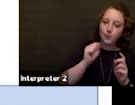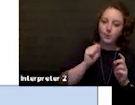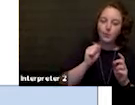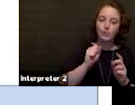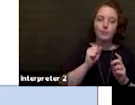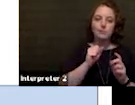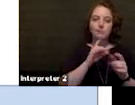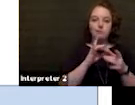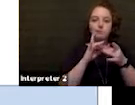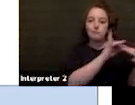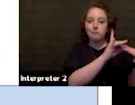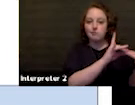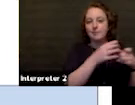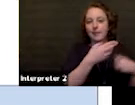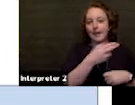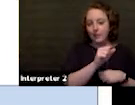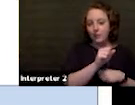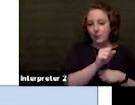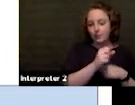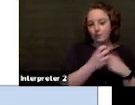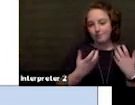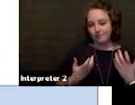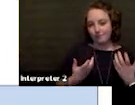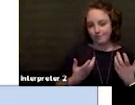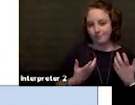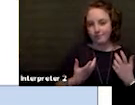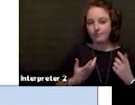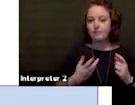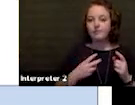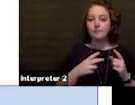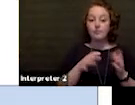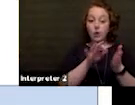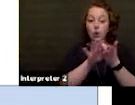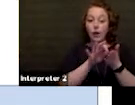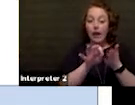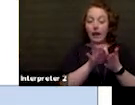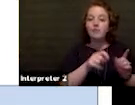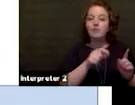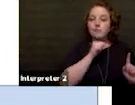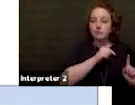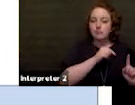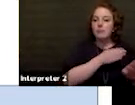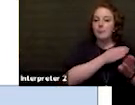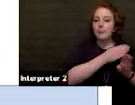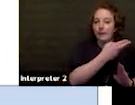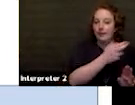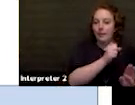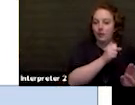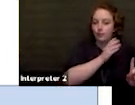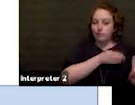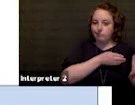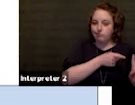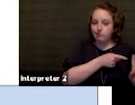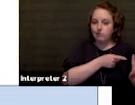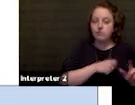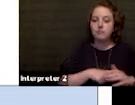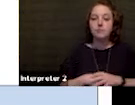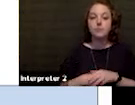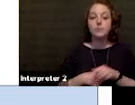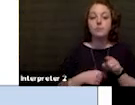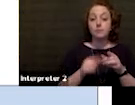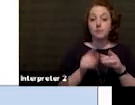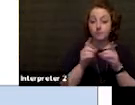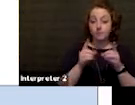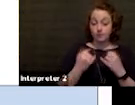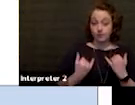And so those students are accounted for in their core campuses. And so when we look at what the district is right now, and so we